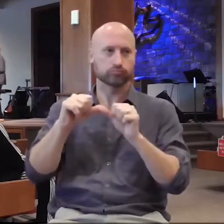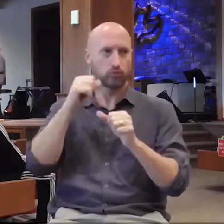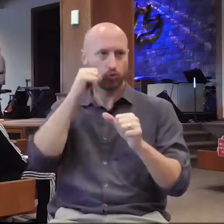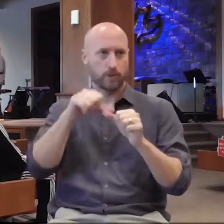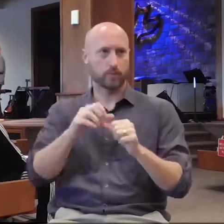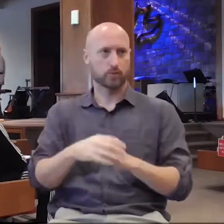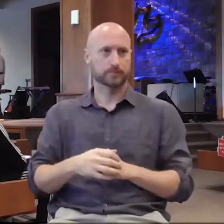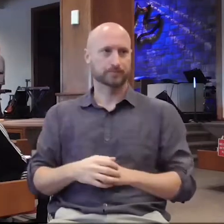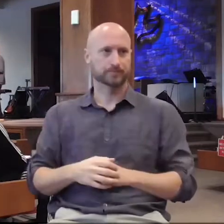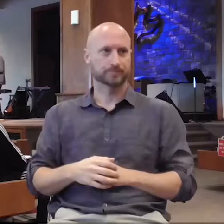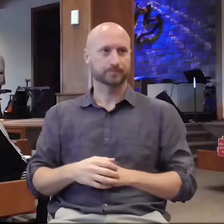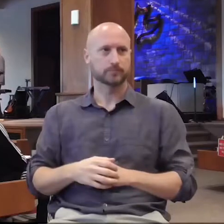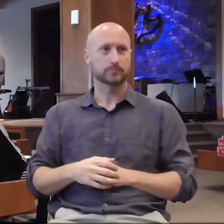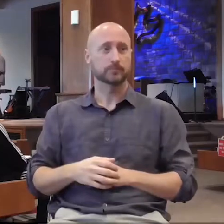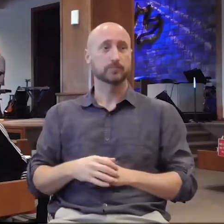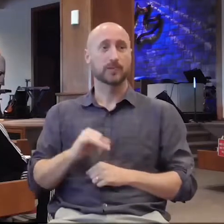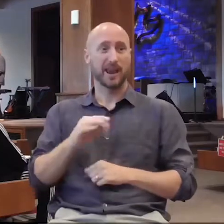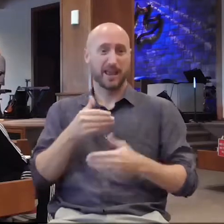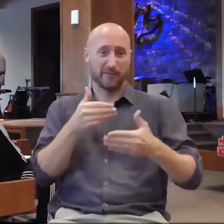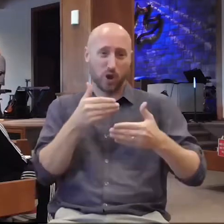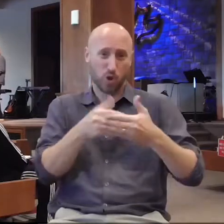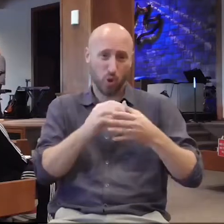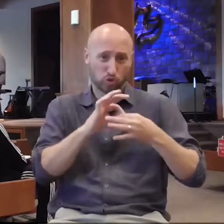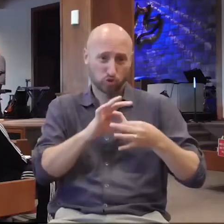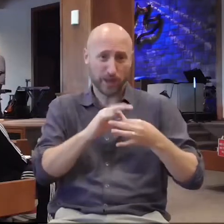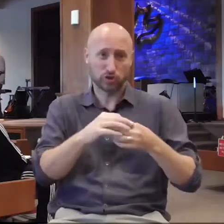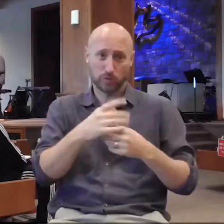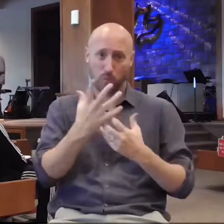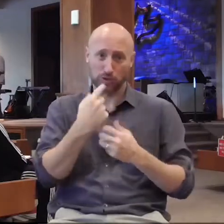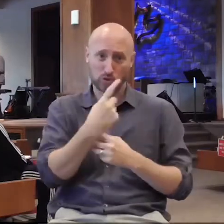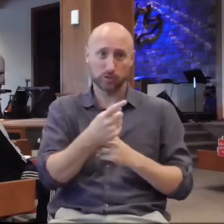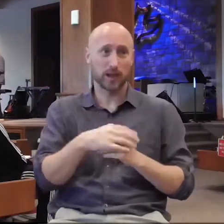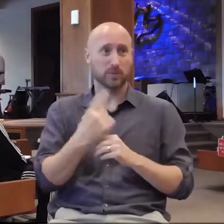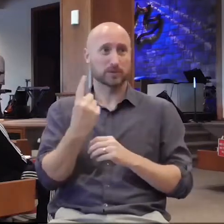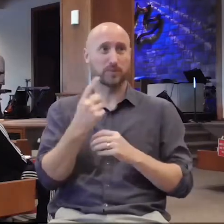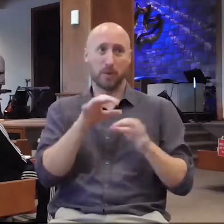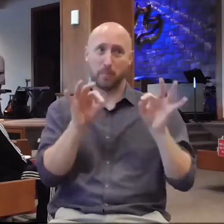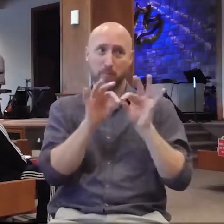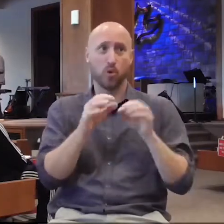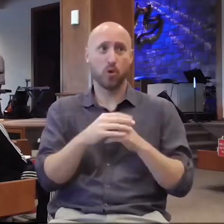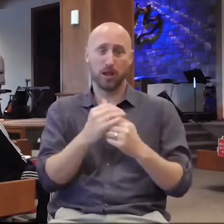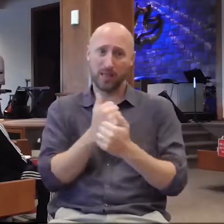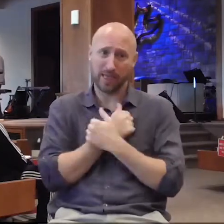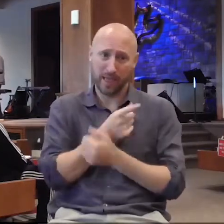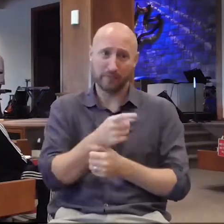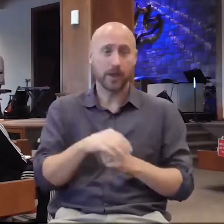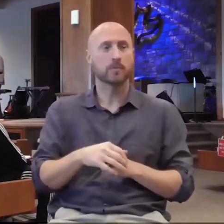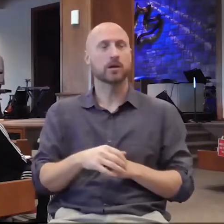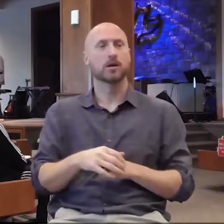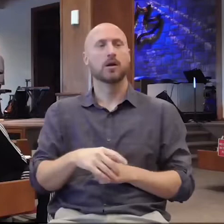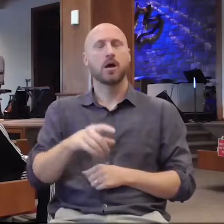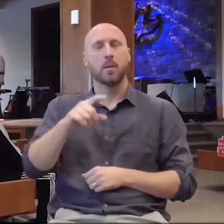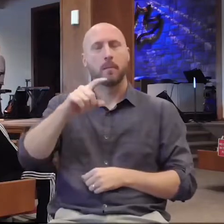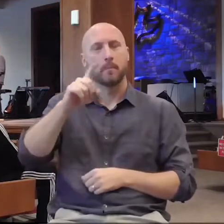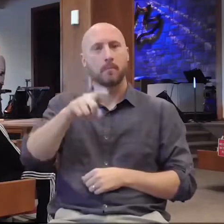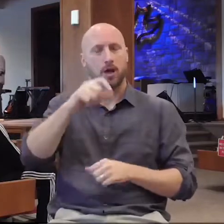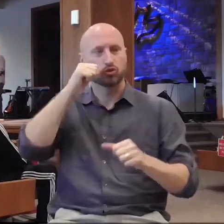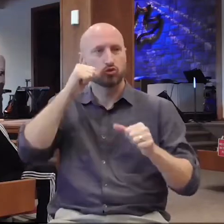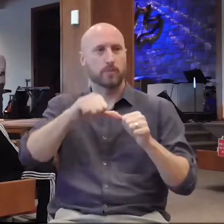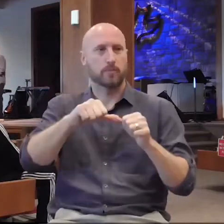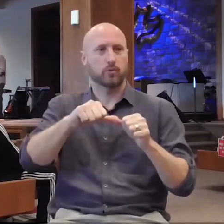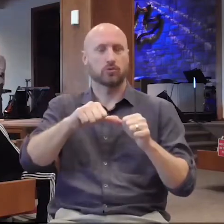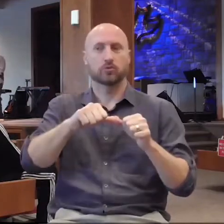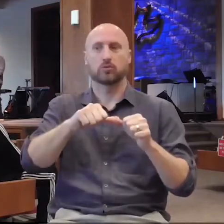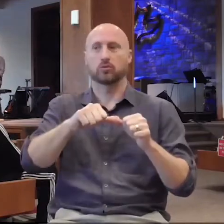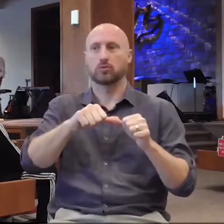would say that to the person they're closest with and they love. You must constantly remember there from whence